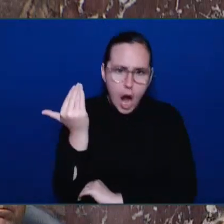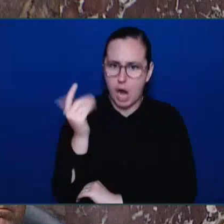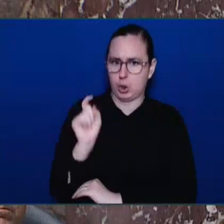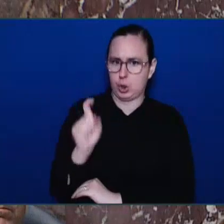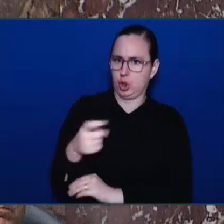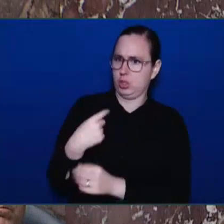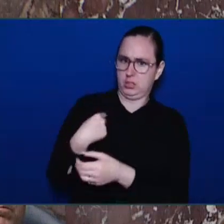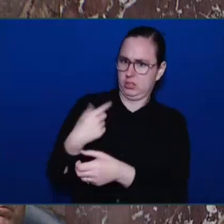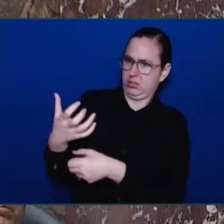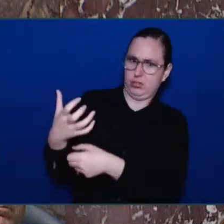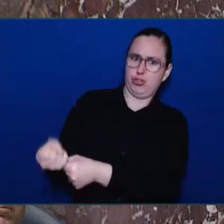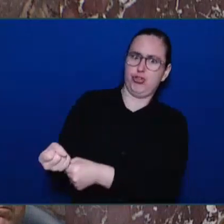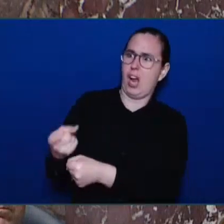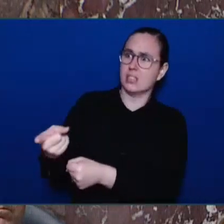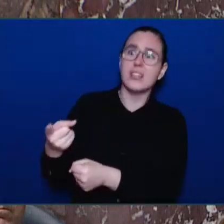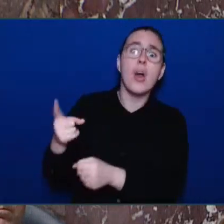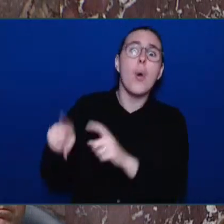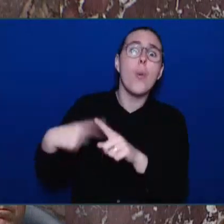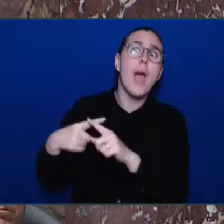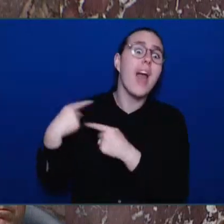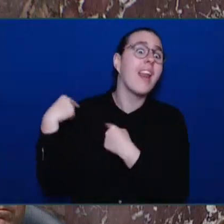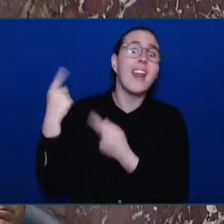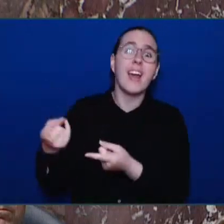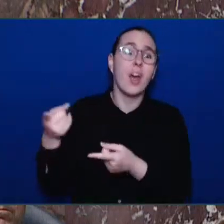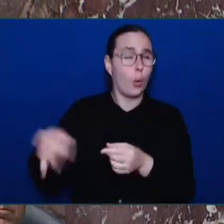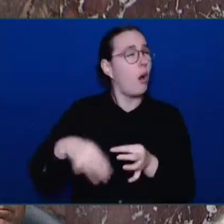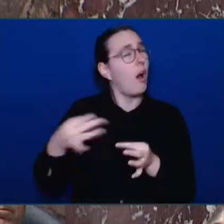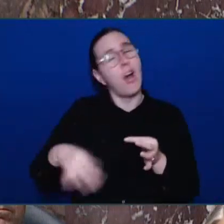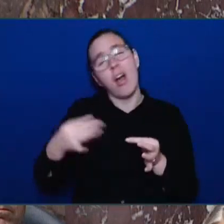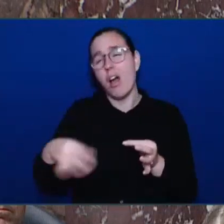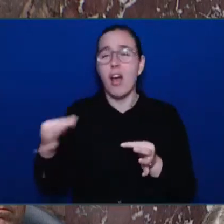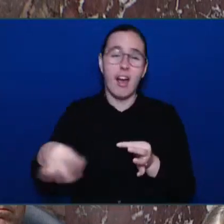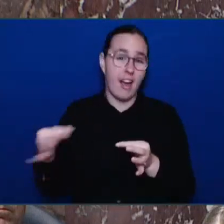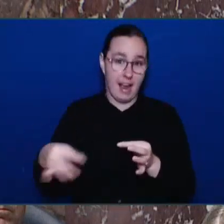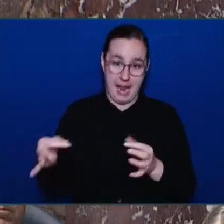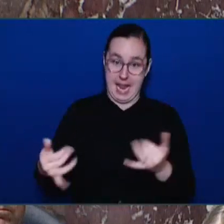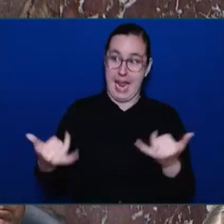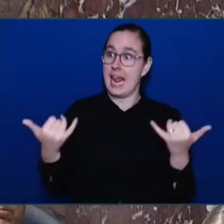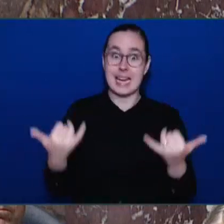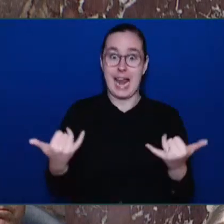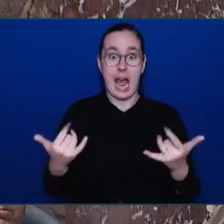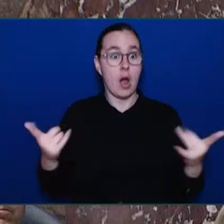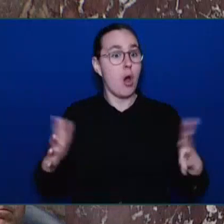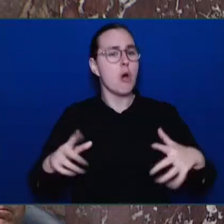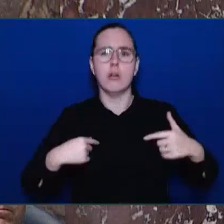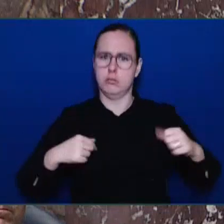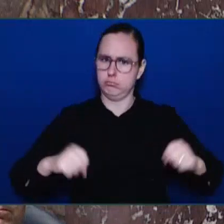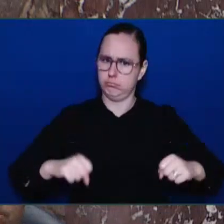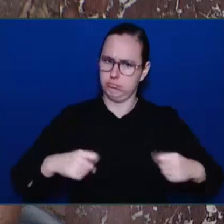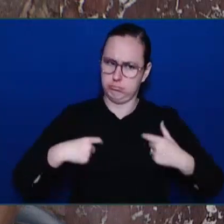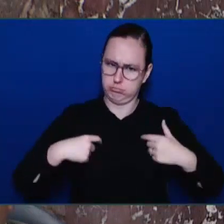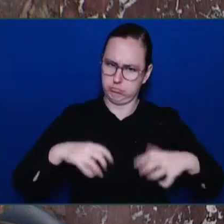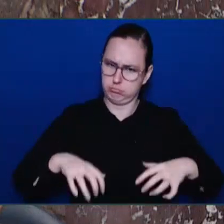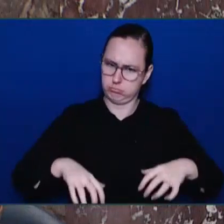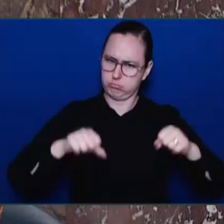decided that in fact his government can do something to protect victims of random violent